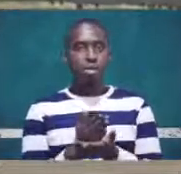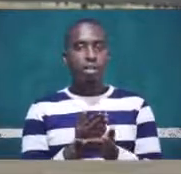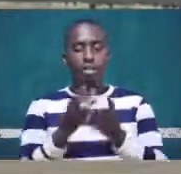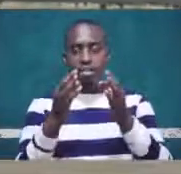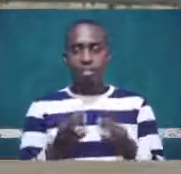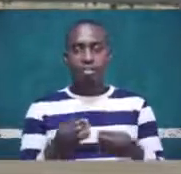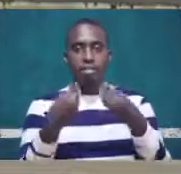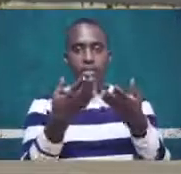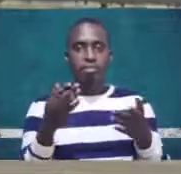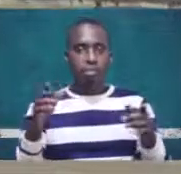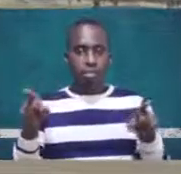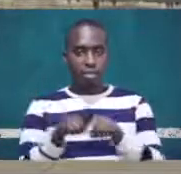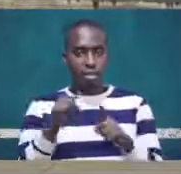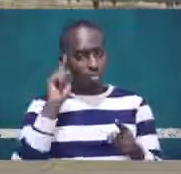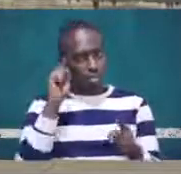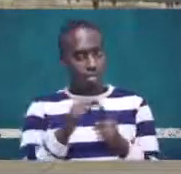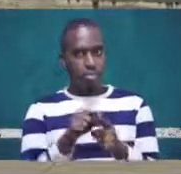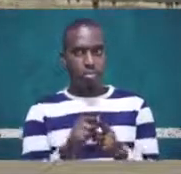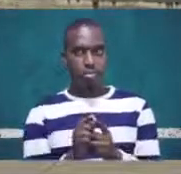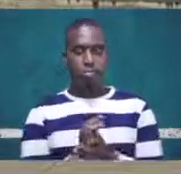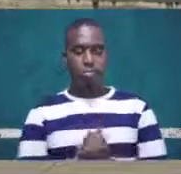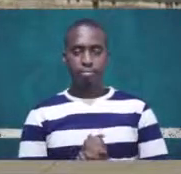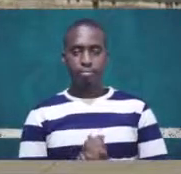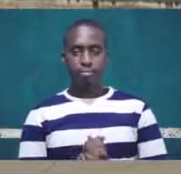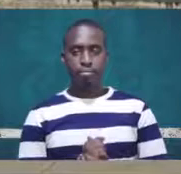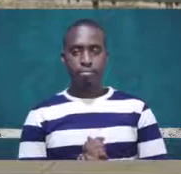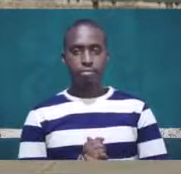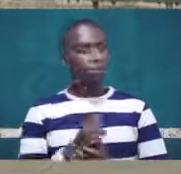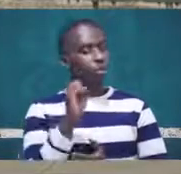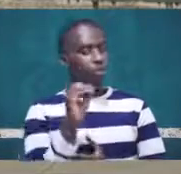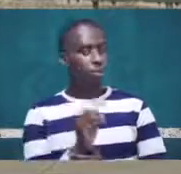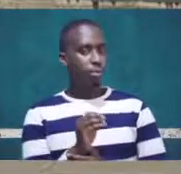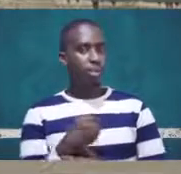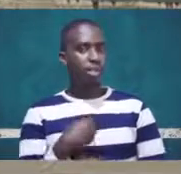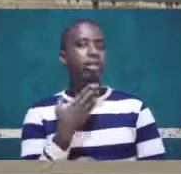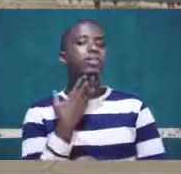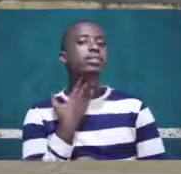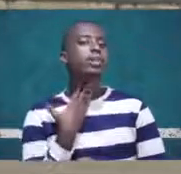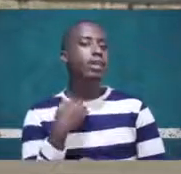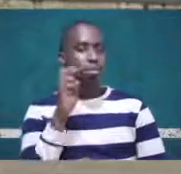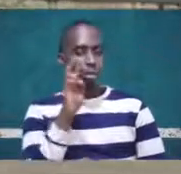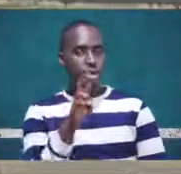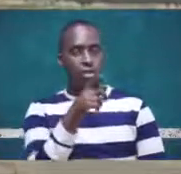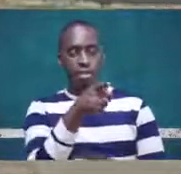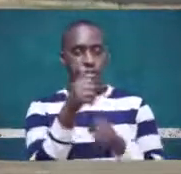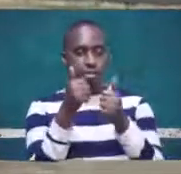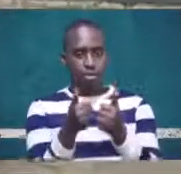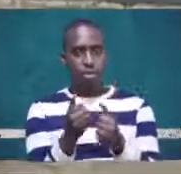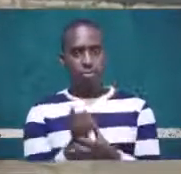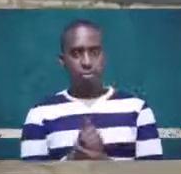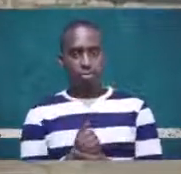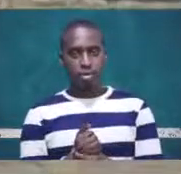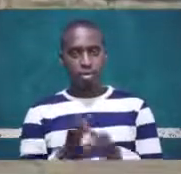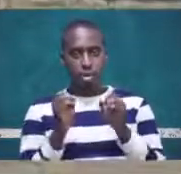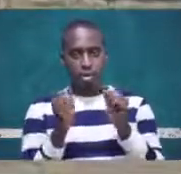purpose. Type 2 is competitive demand. So I want you to look at this very well.